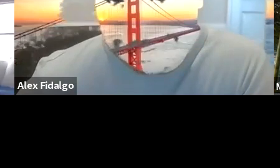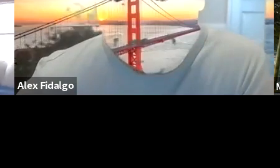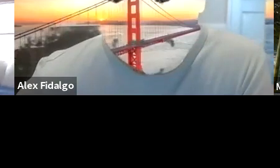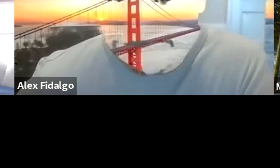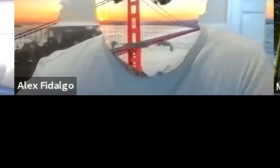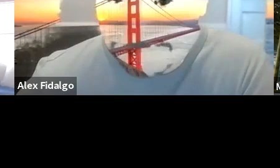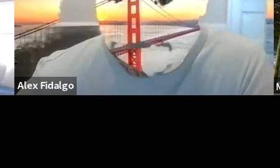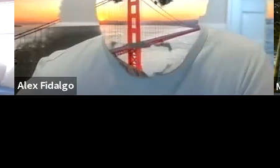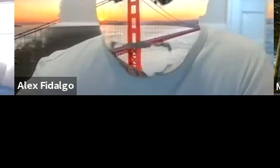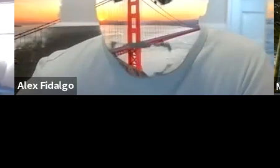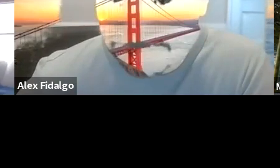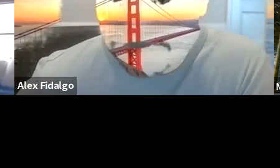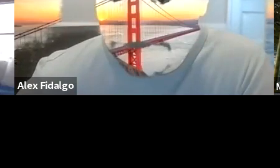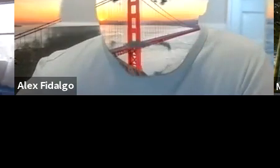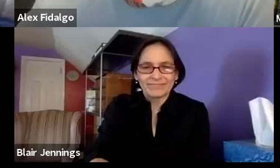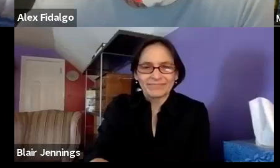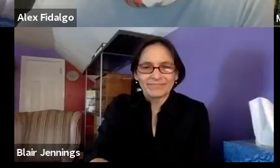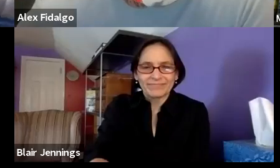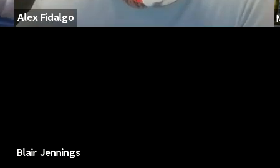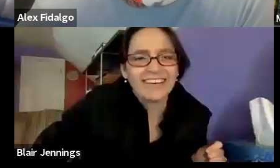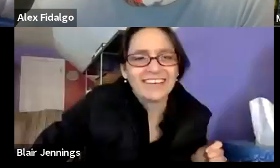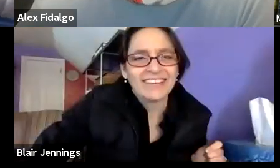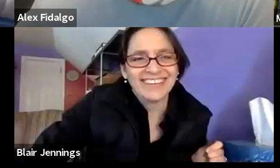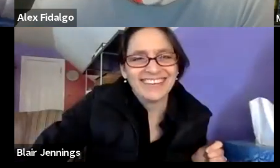I just noticed. It's her hands.